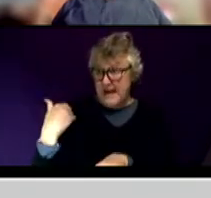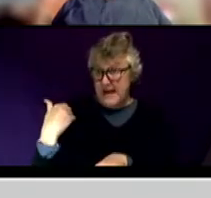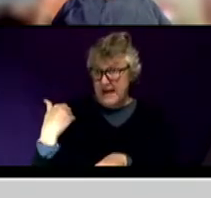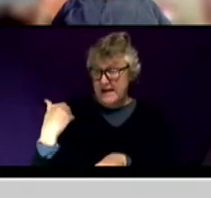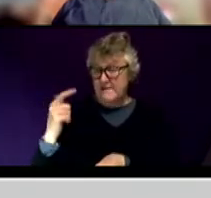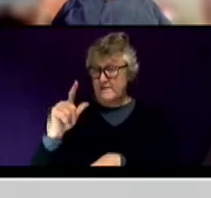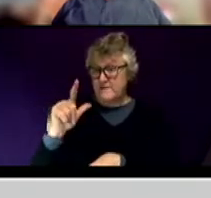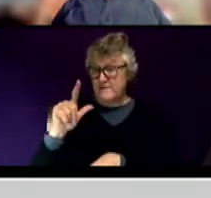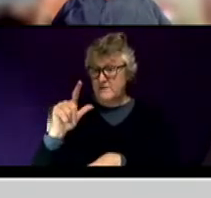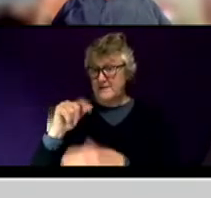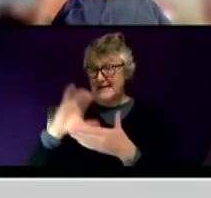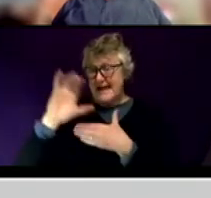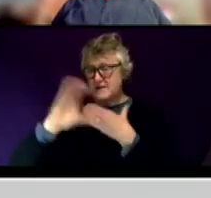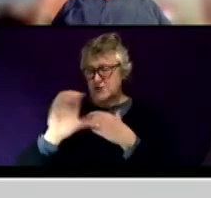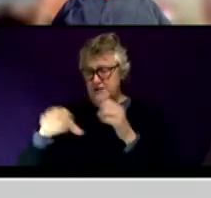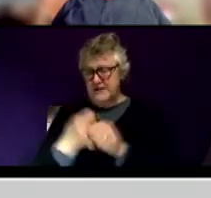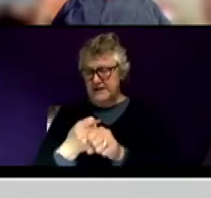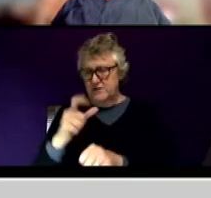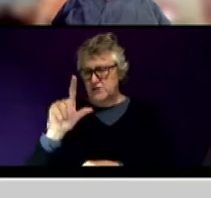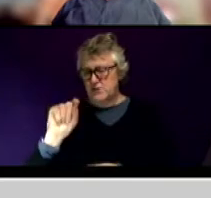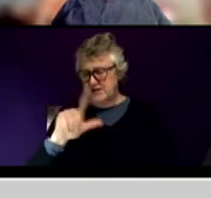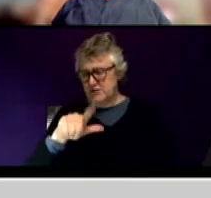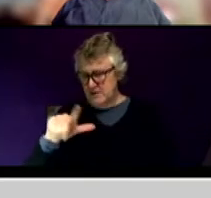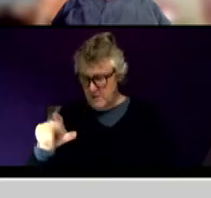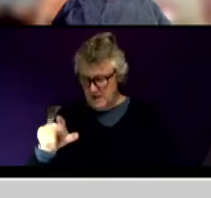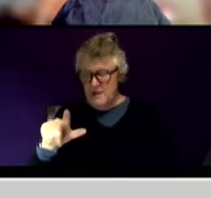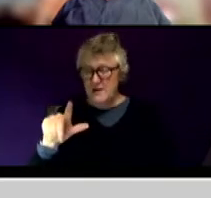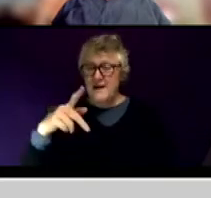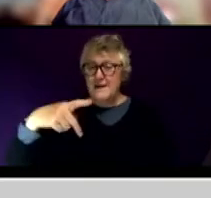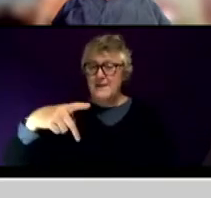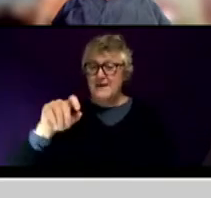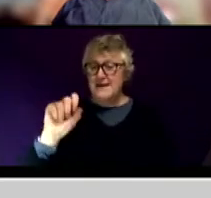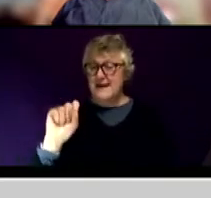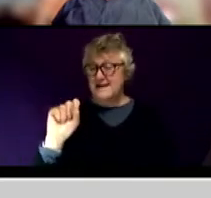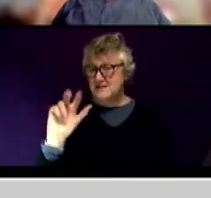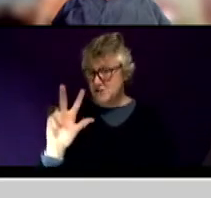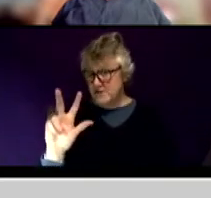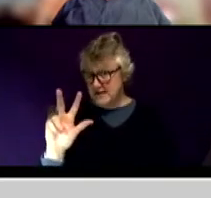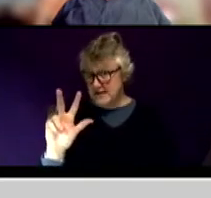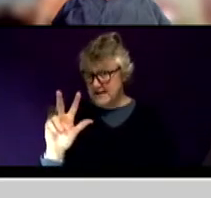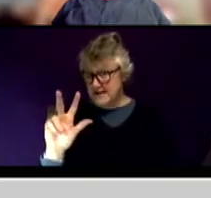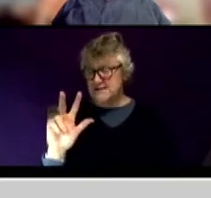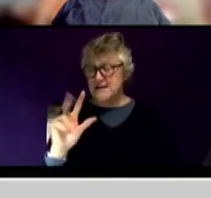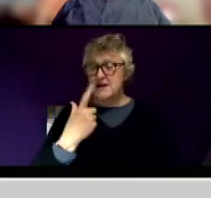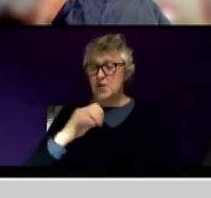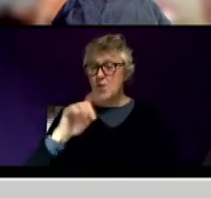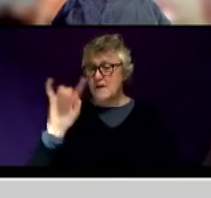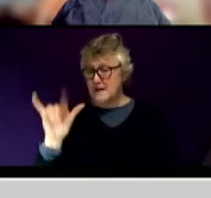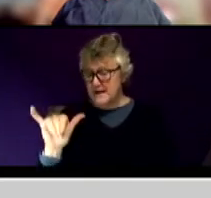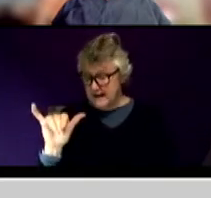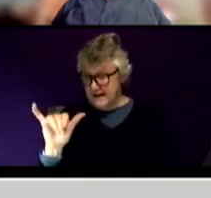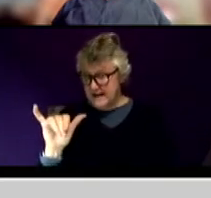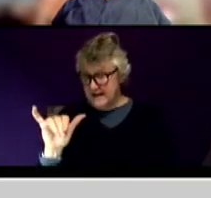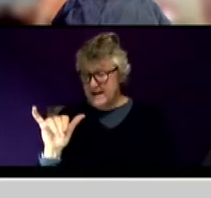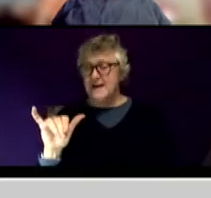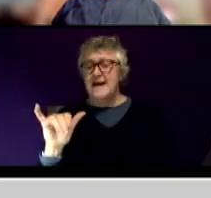on codification, on PS3s, on qualified immunity, on TIP, on trauma-informed